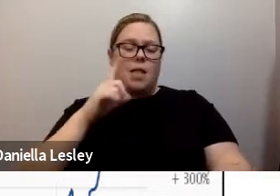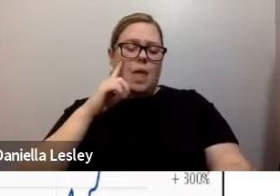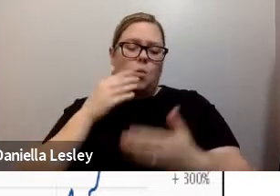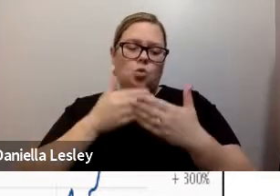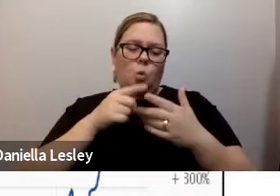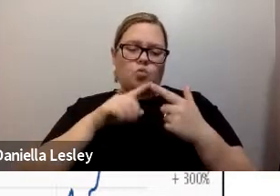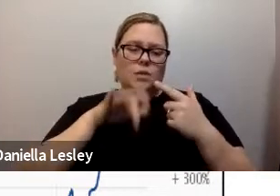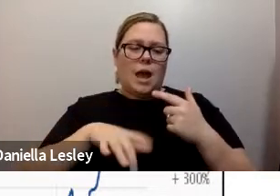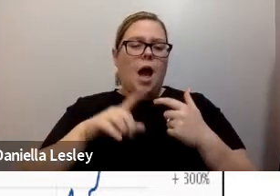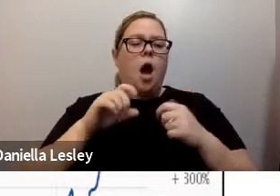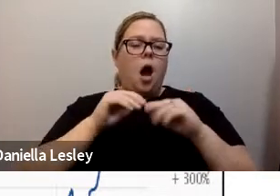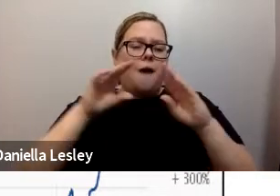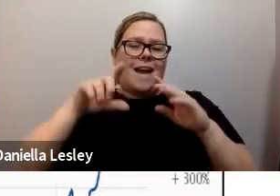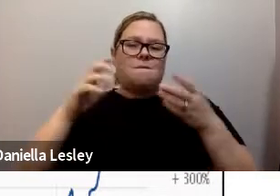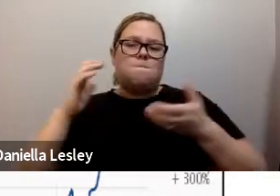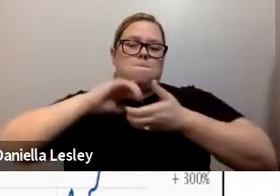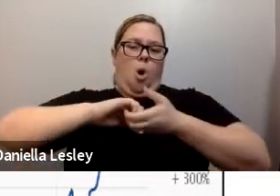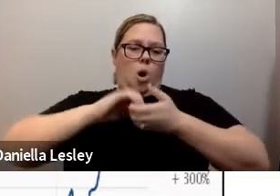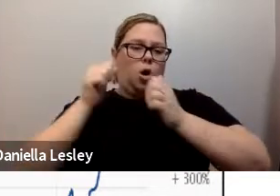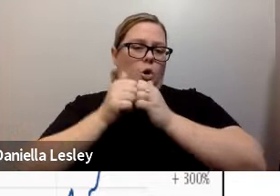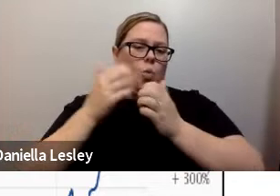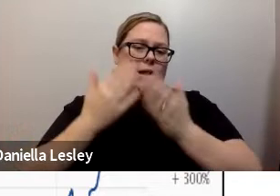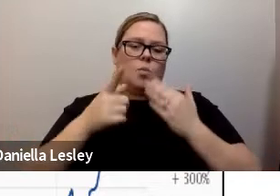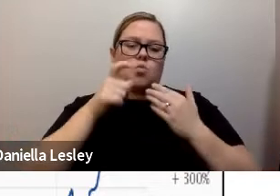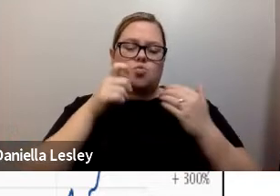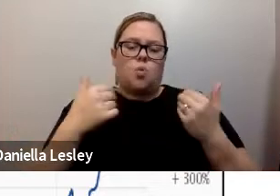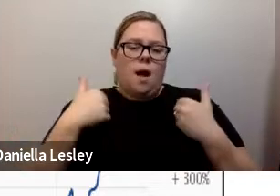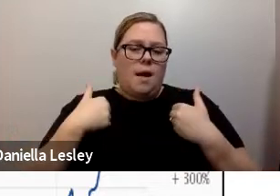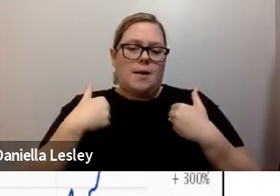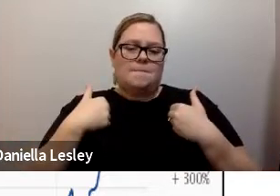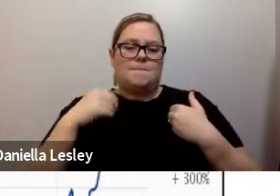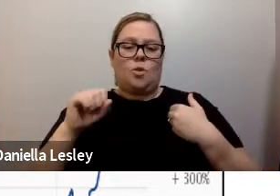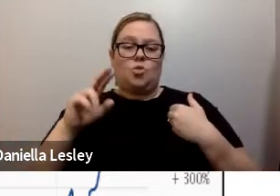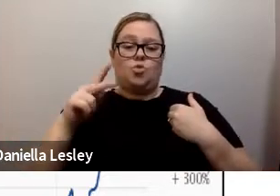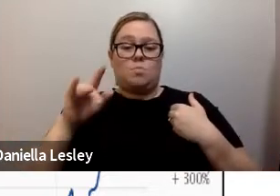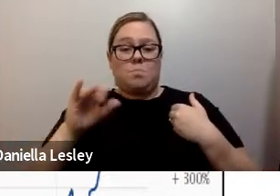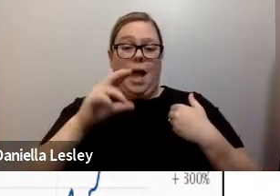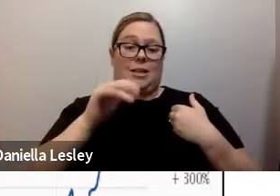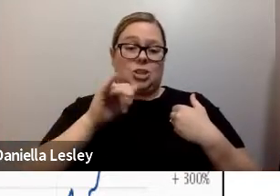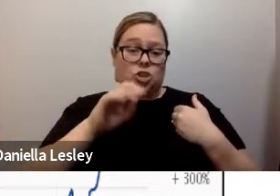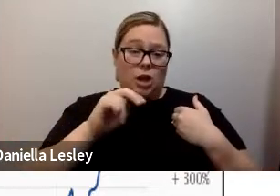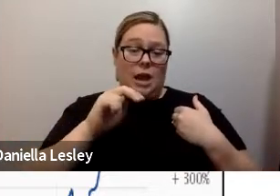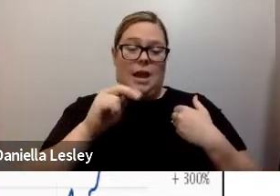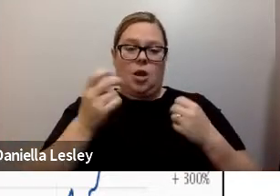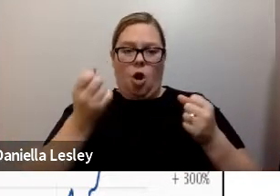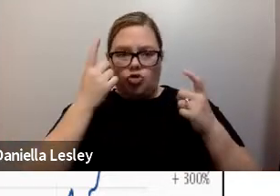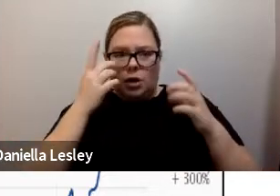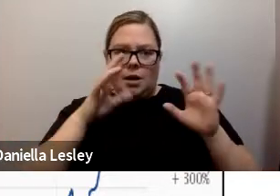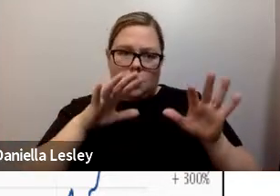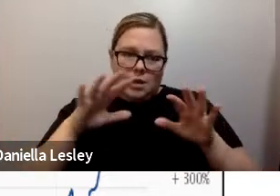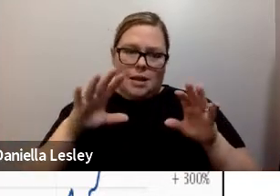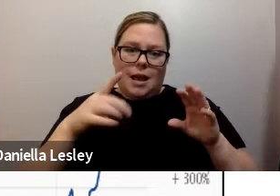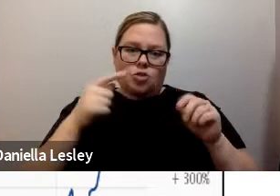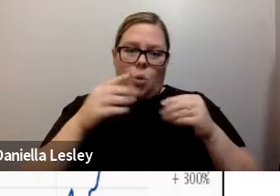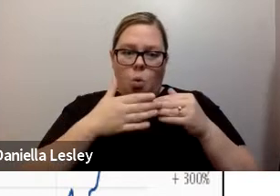have to partner with somebody who has supply chain understanding and move forward